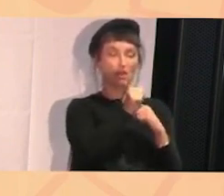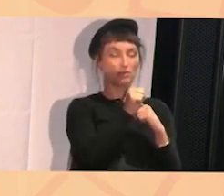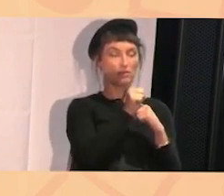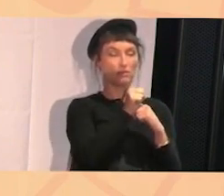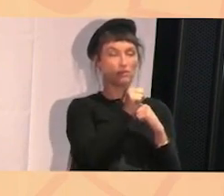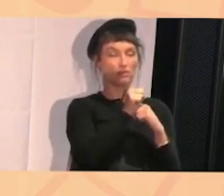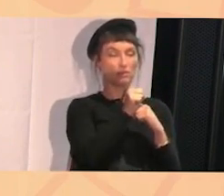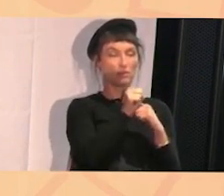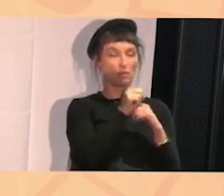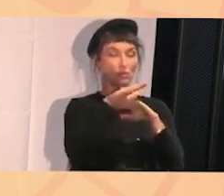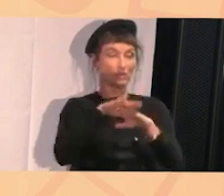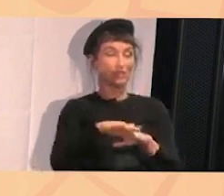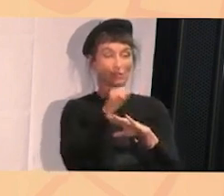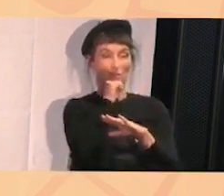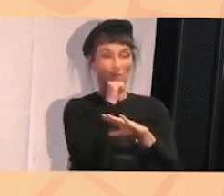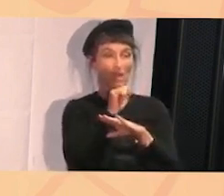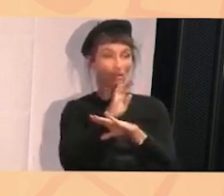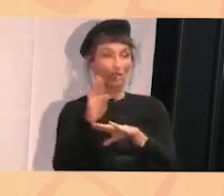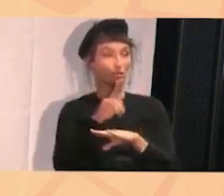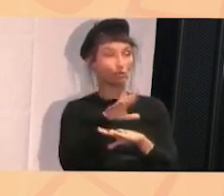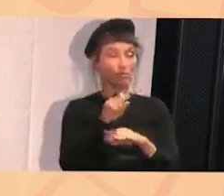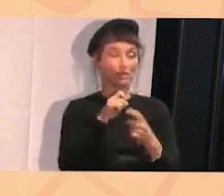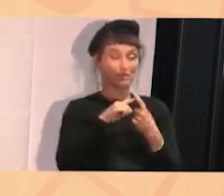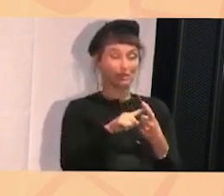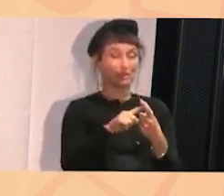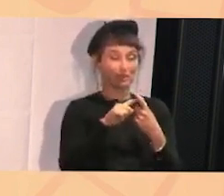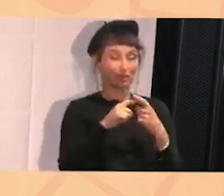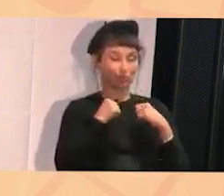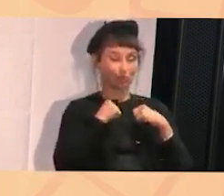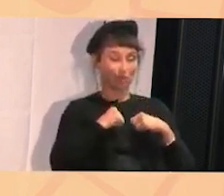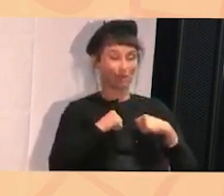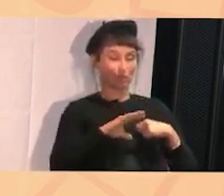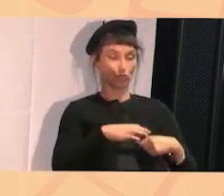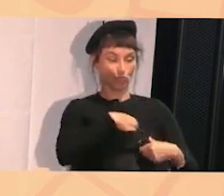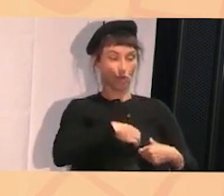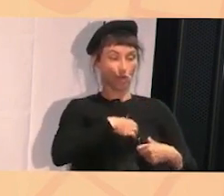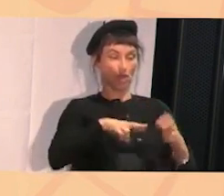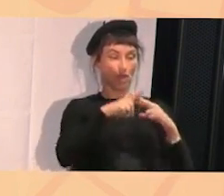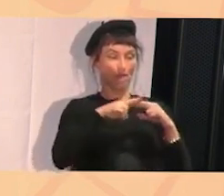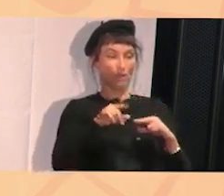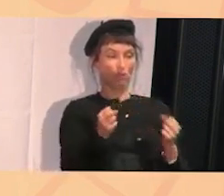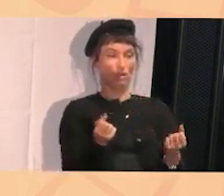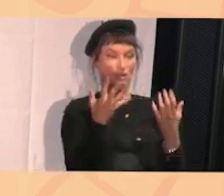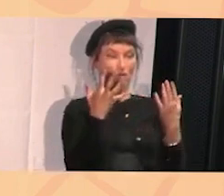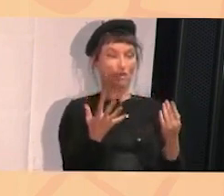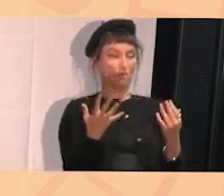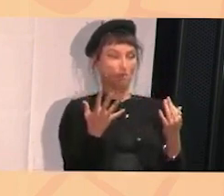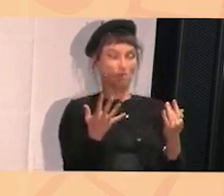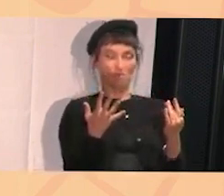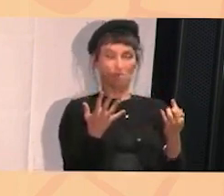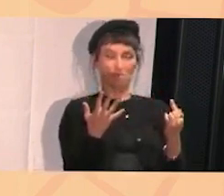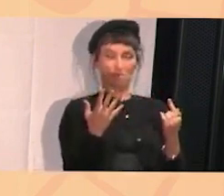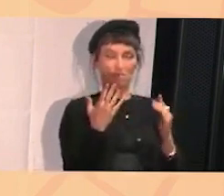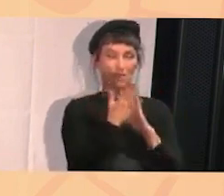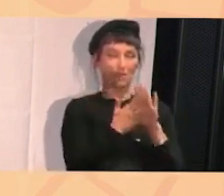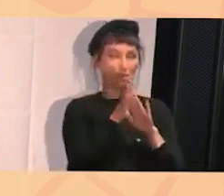still practice your law. If you don't, you can be initiated but not practicing your